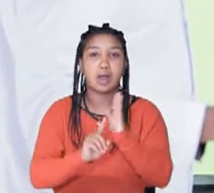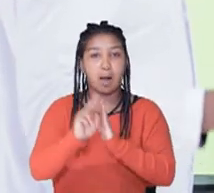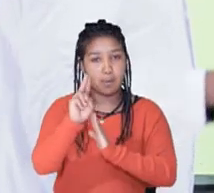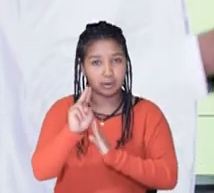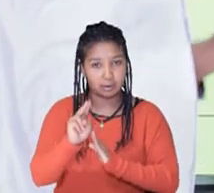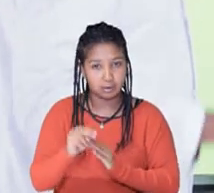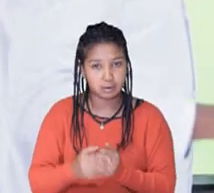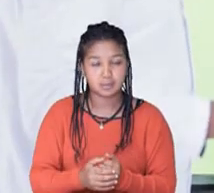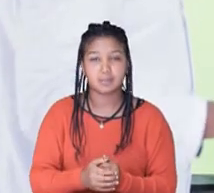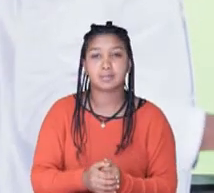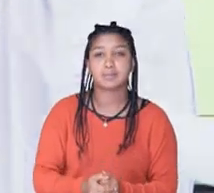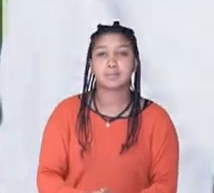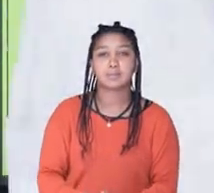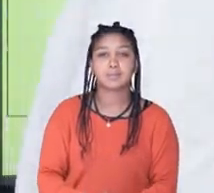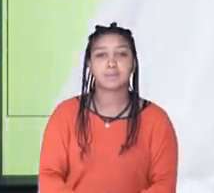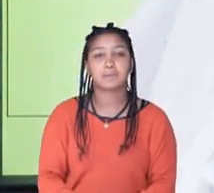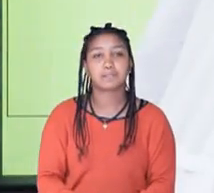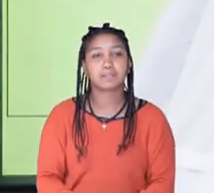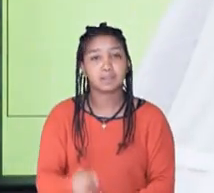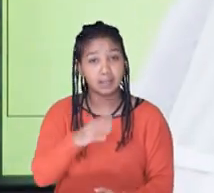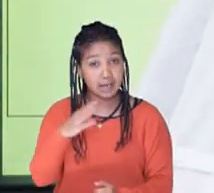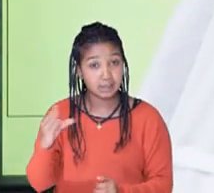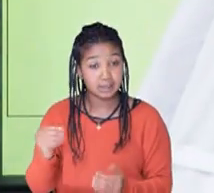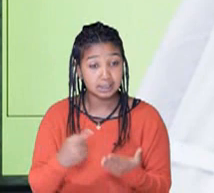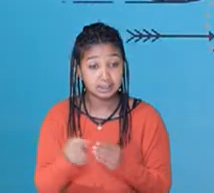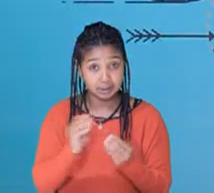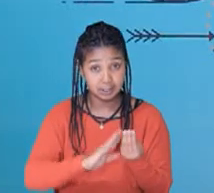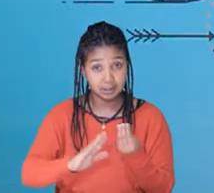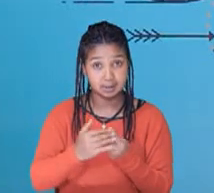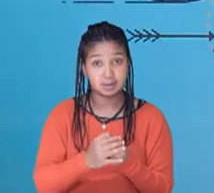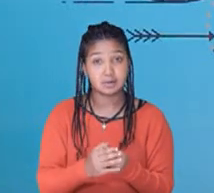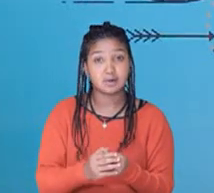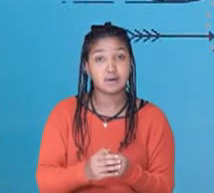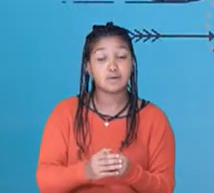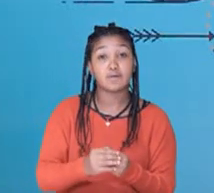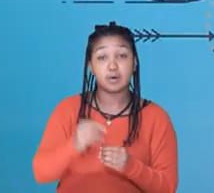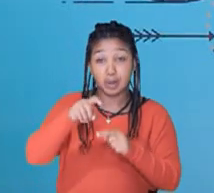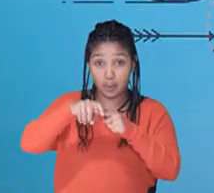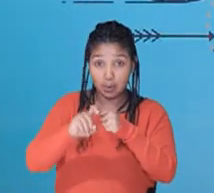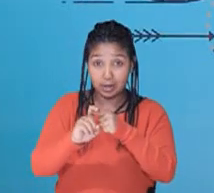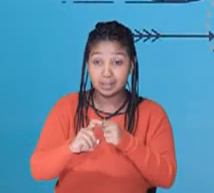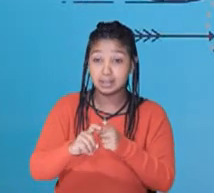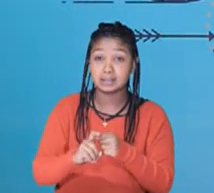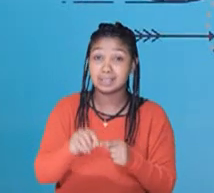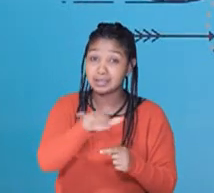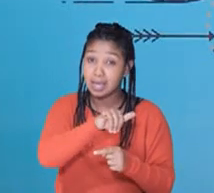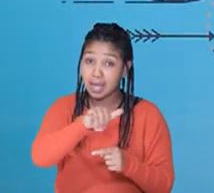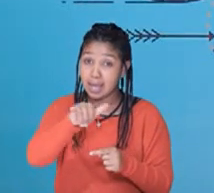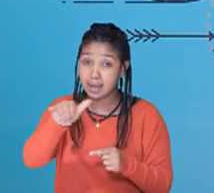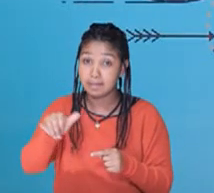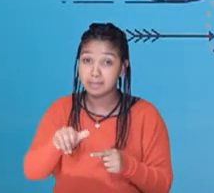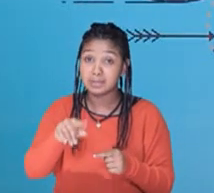upward, reacting oppositely. And in this case, for the pulley, the same tension